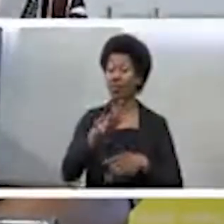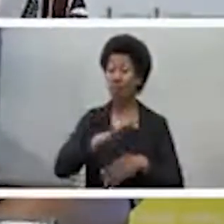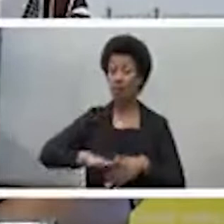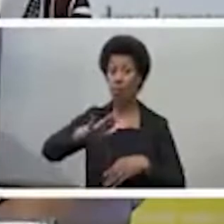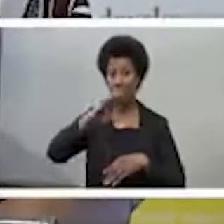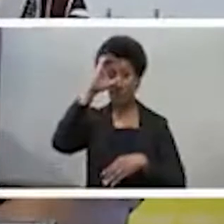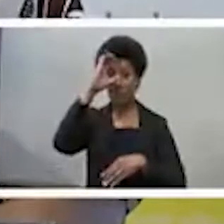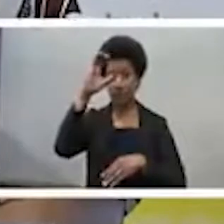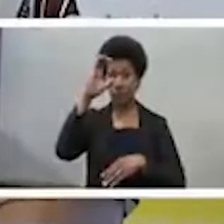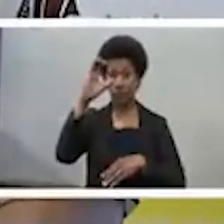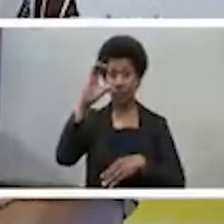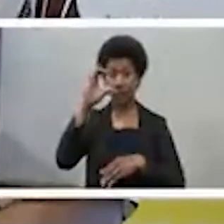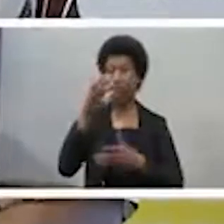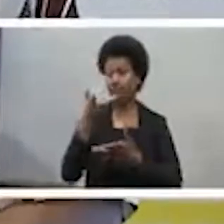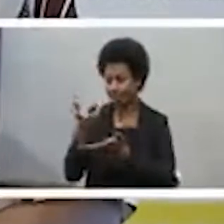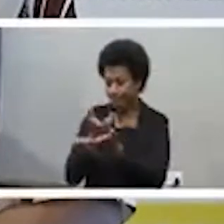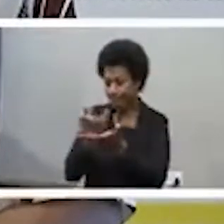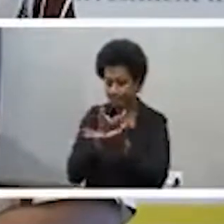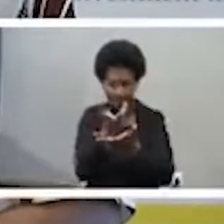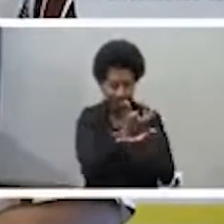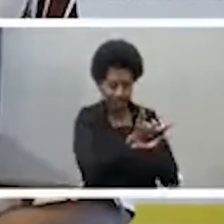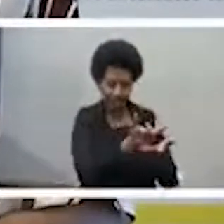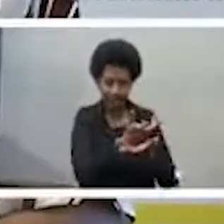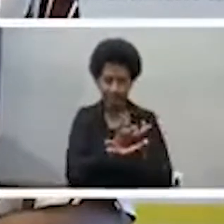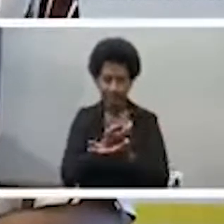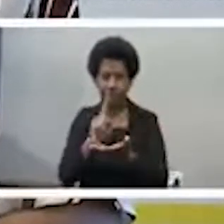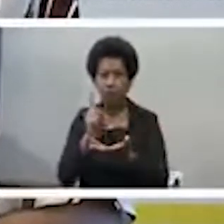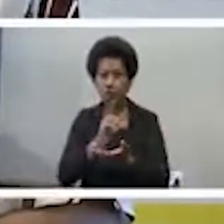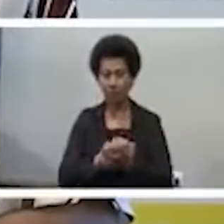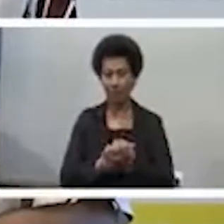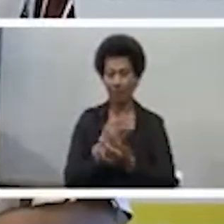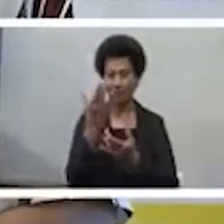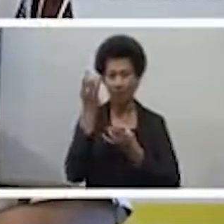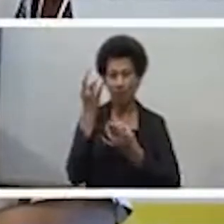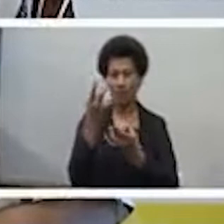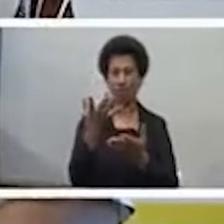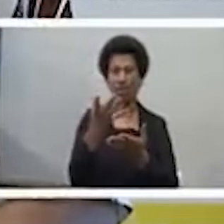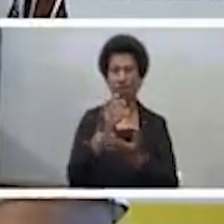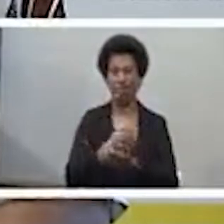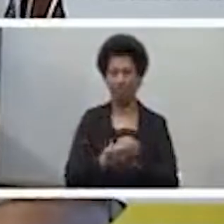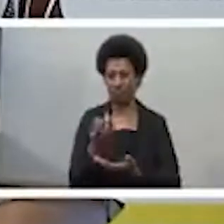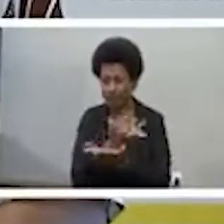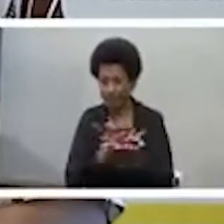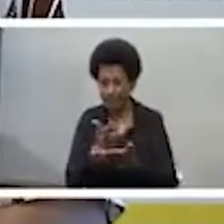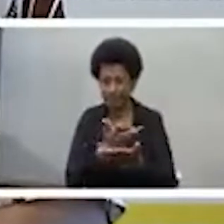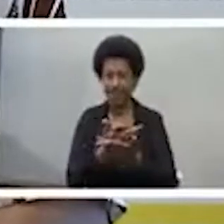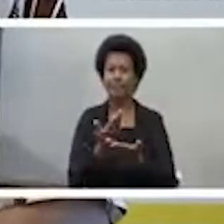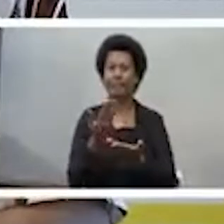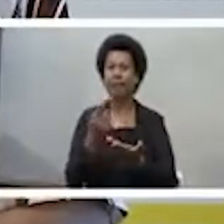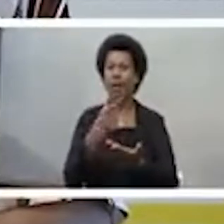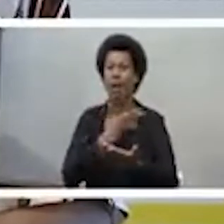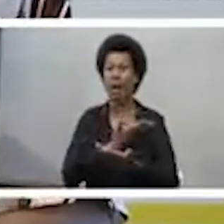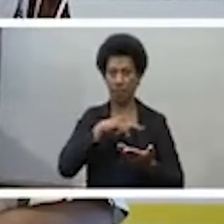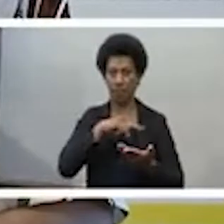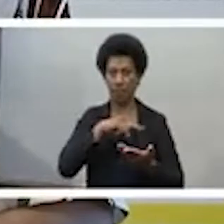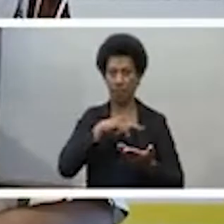information and resources. It will directly support our nations in coordinating our investment priorities as well as